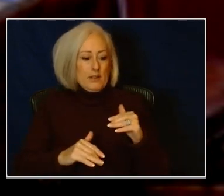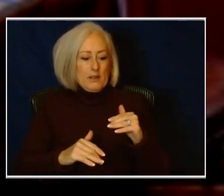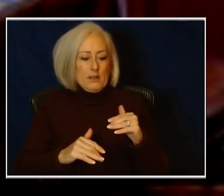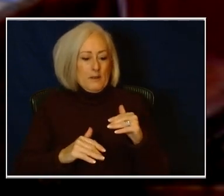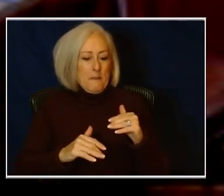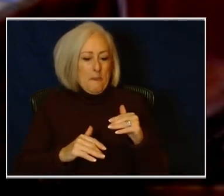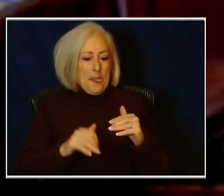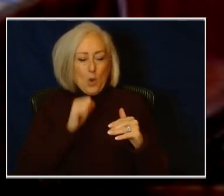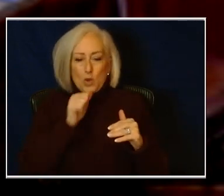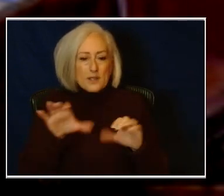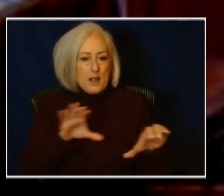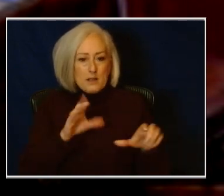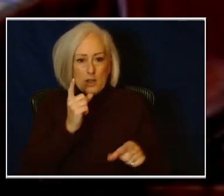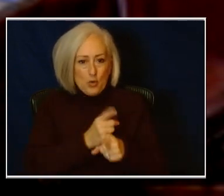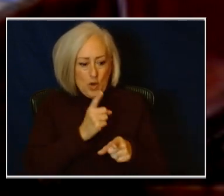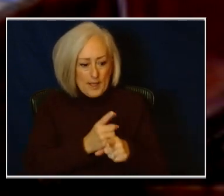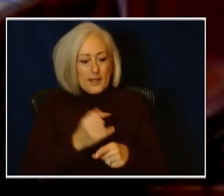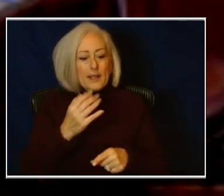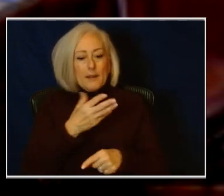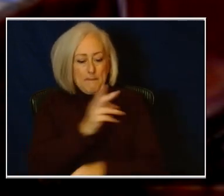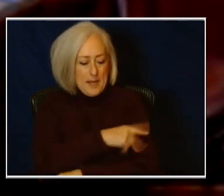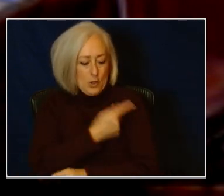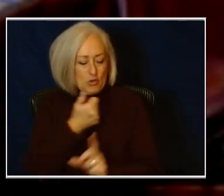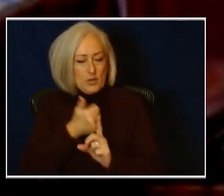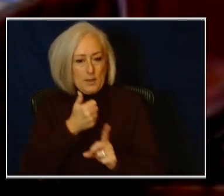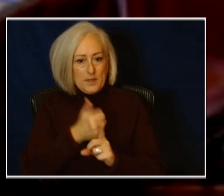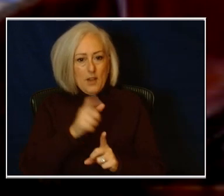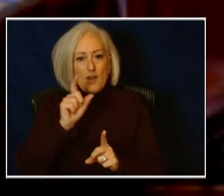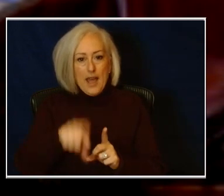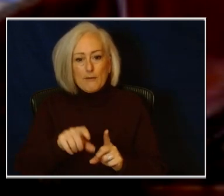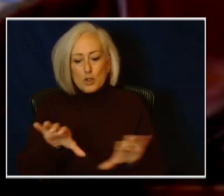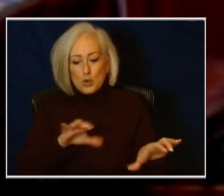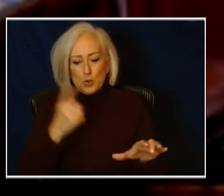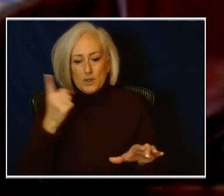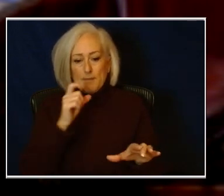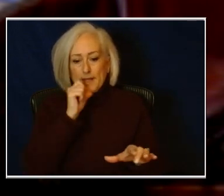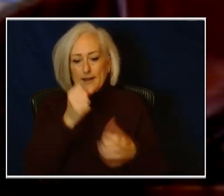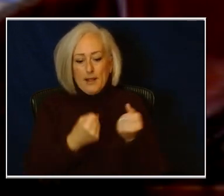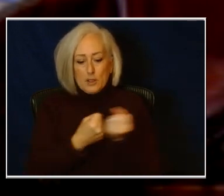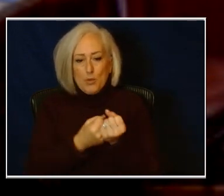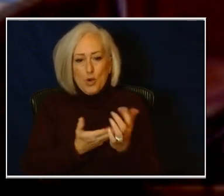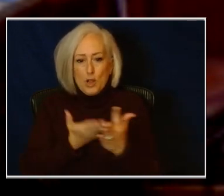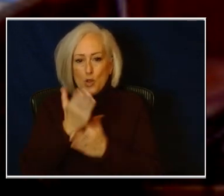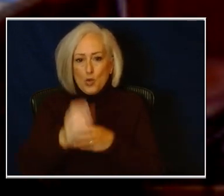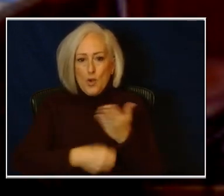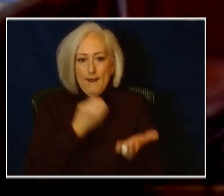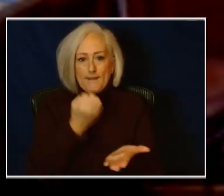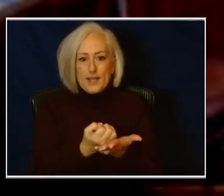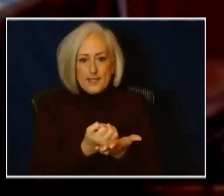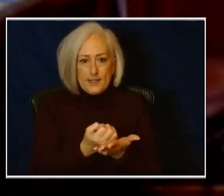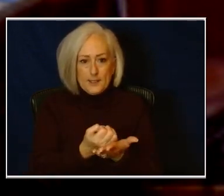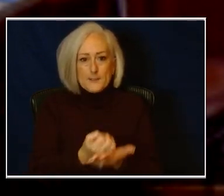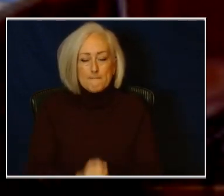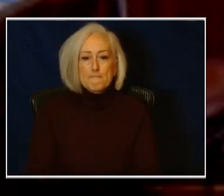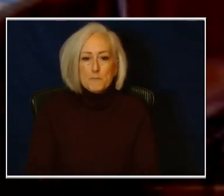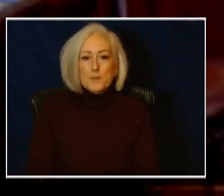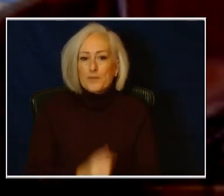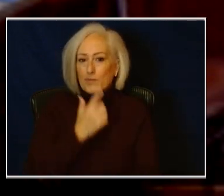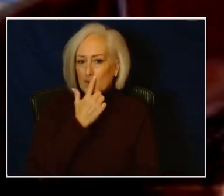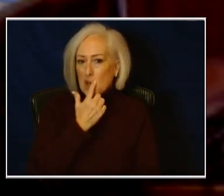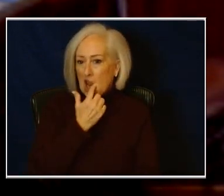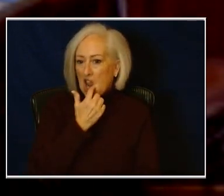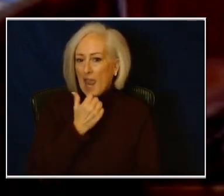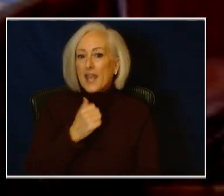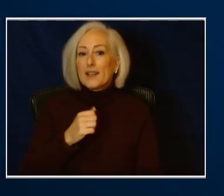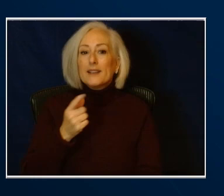that was not really supported by evidence. So they also